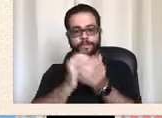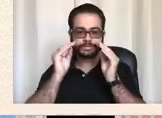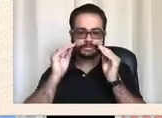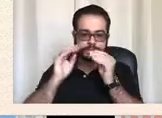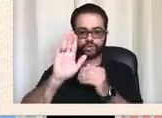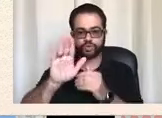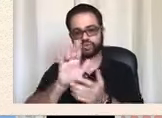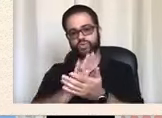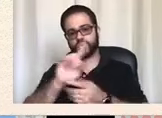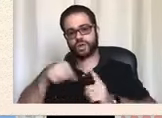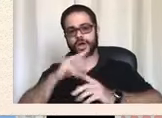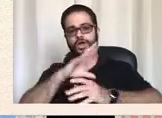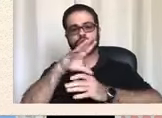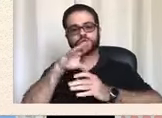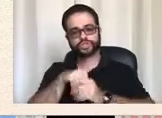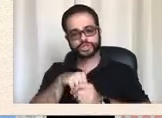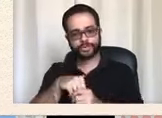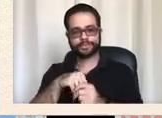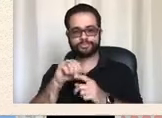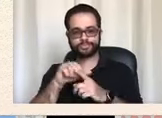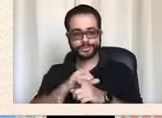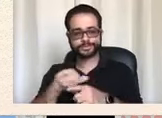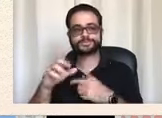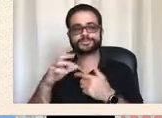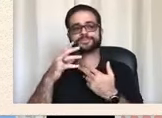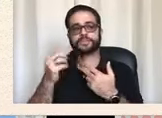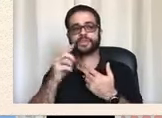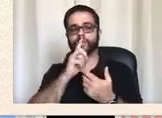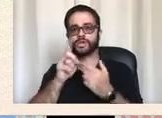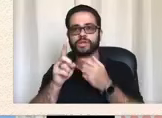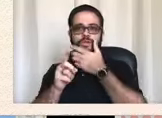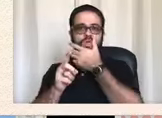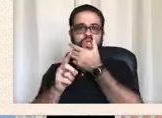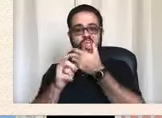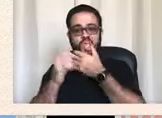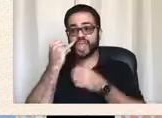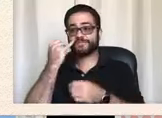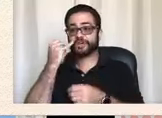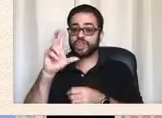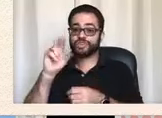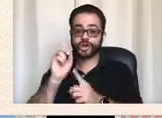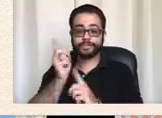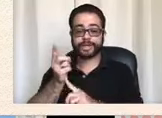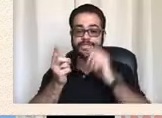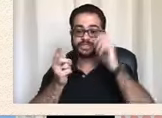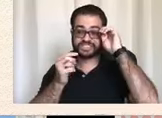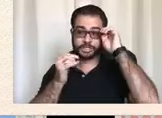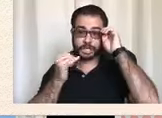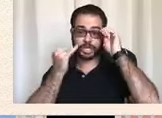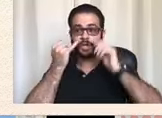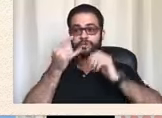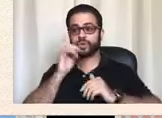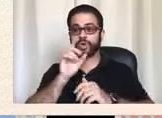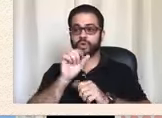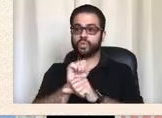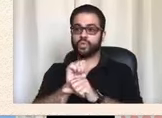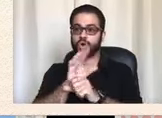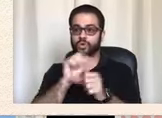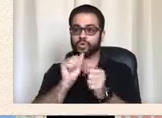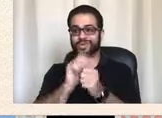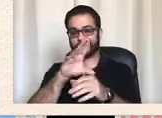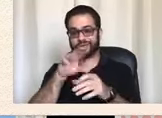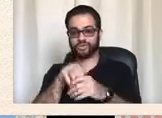practices, and really how to, if it's 30 minutes, if your child, if you're going to work on Including your kid for 30 minutes